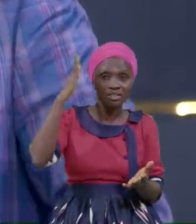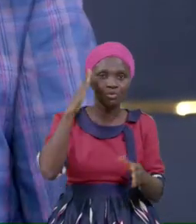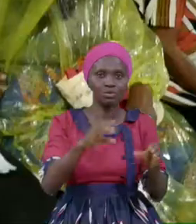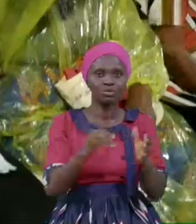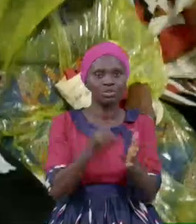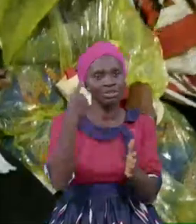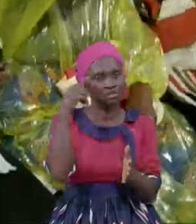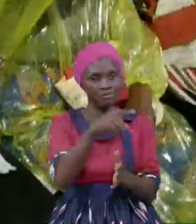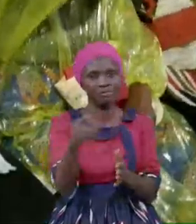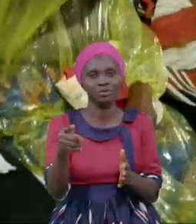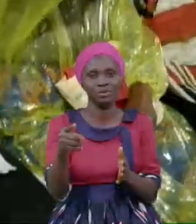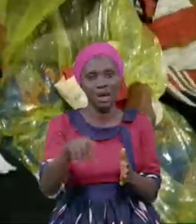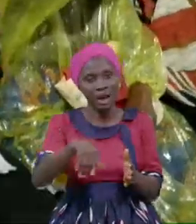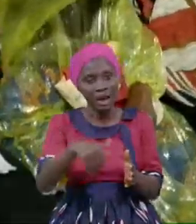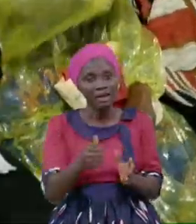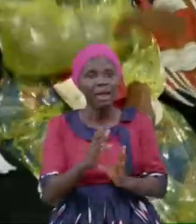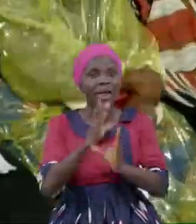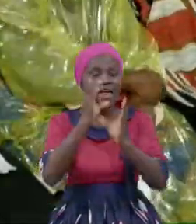Amen.